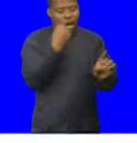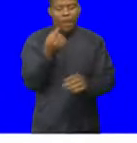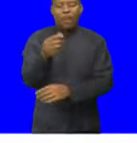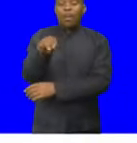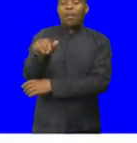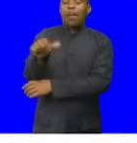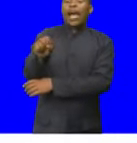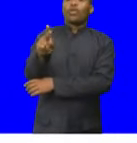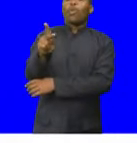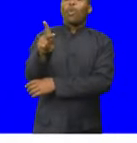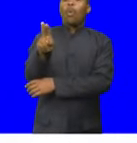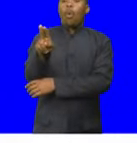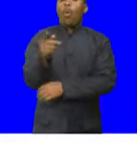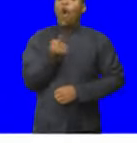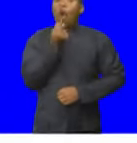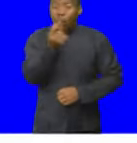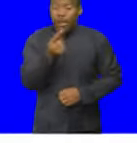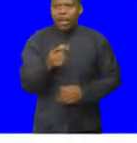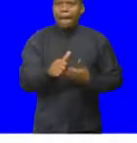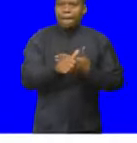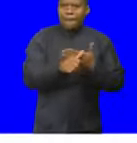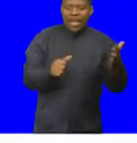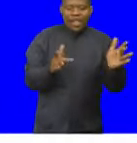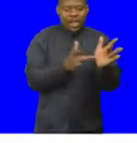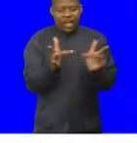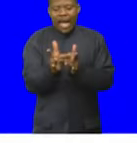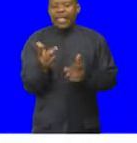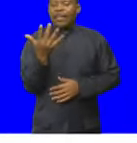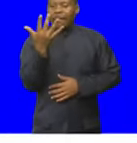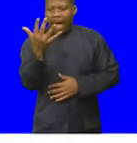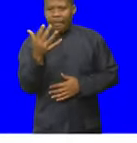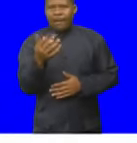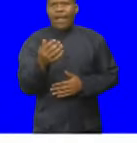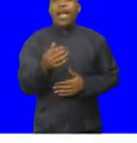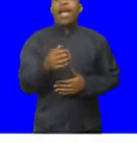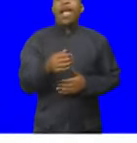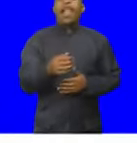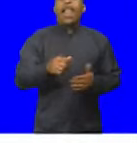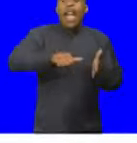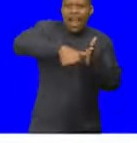labadzala mhlati sihlanu kulesetulu ngaphansi kwaloluhlelo.